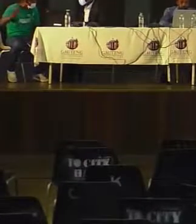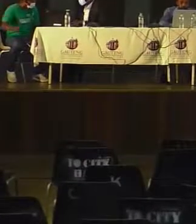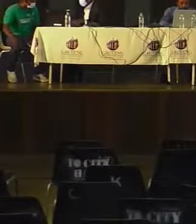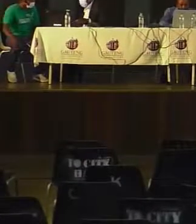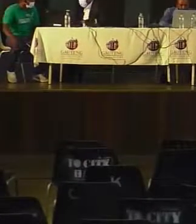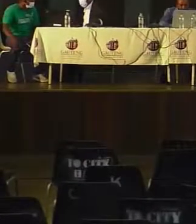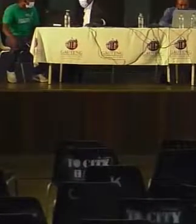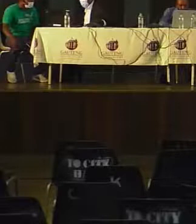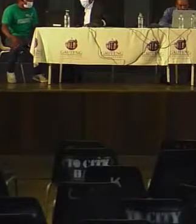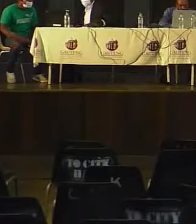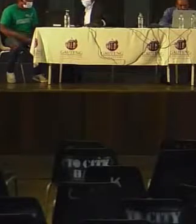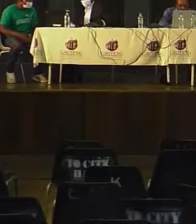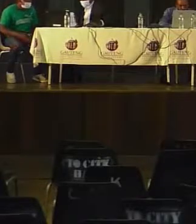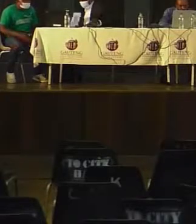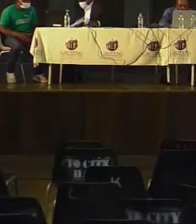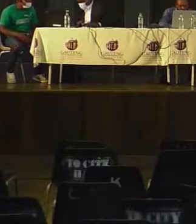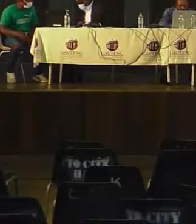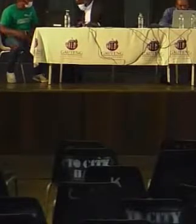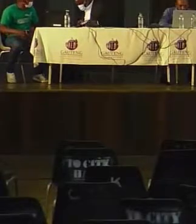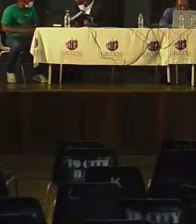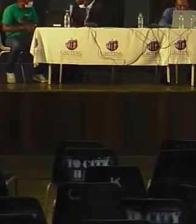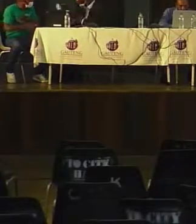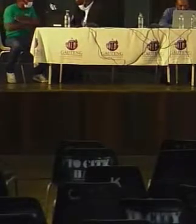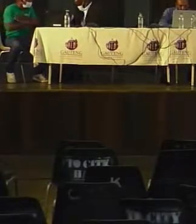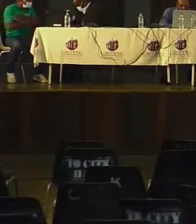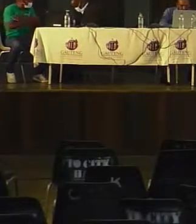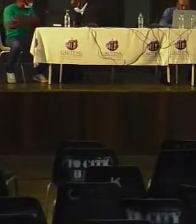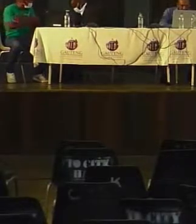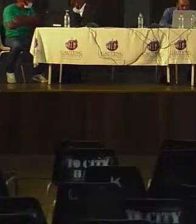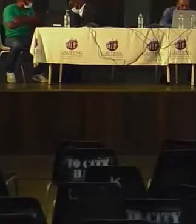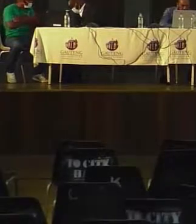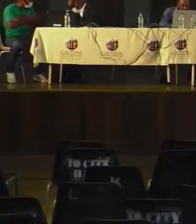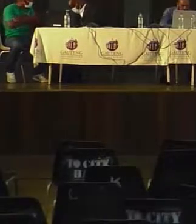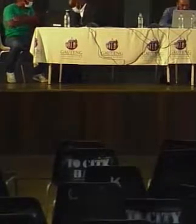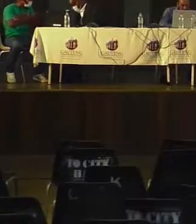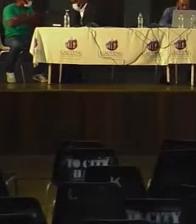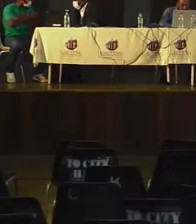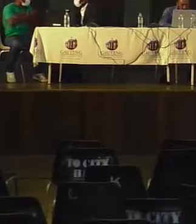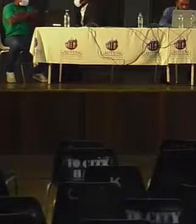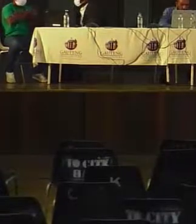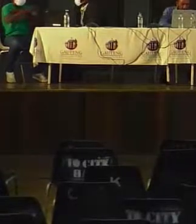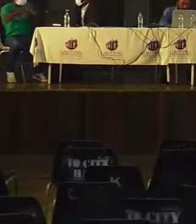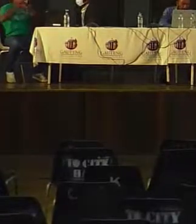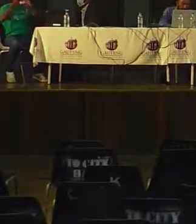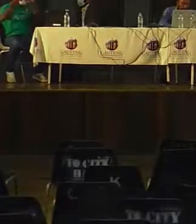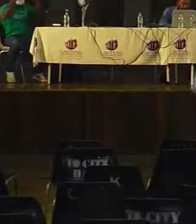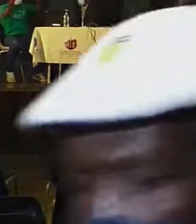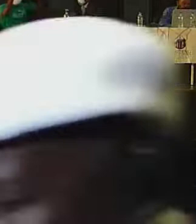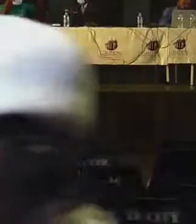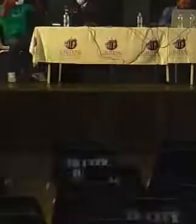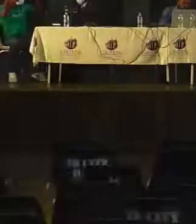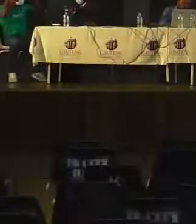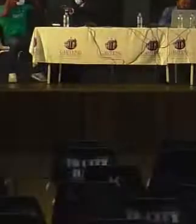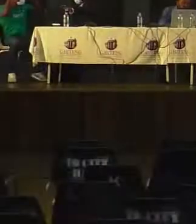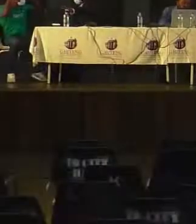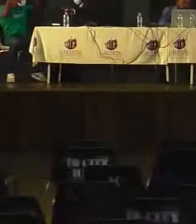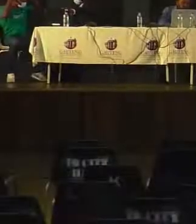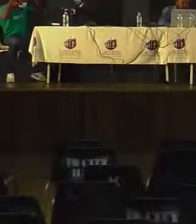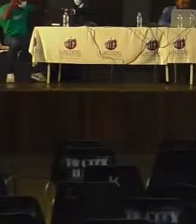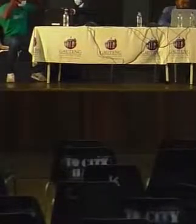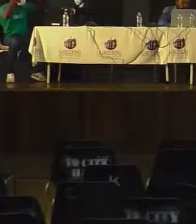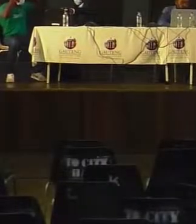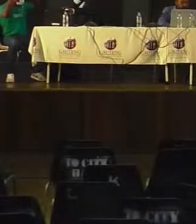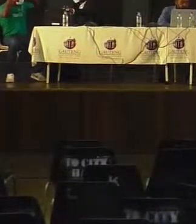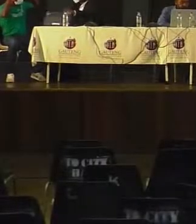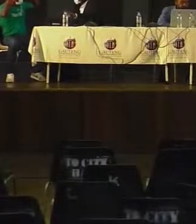meeting and we are needing to finish a report. Can I ask at the back, please, if you could